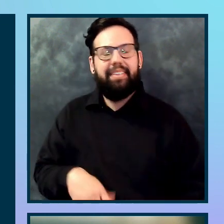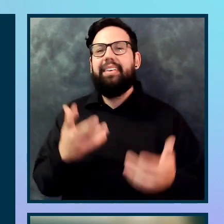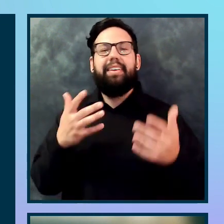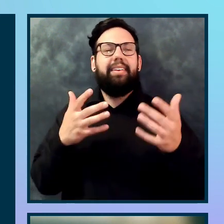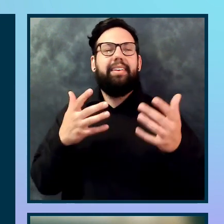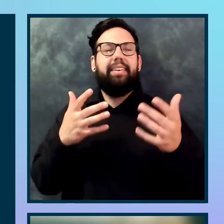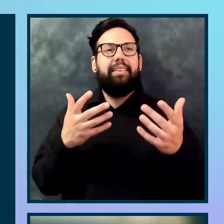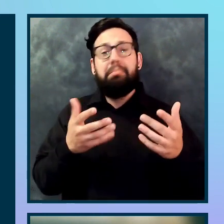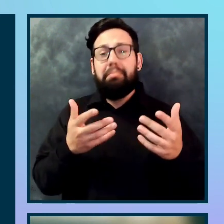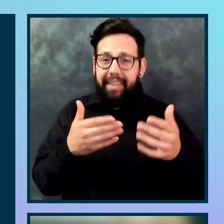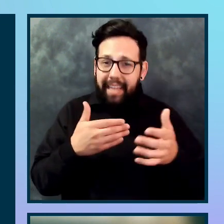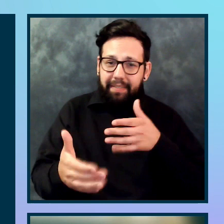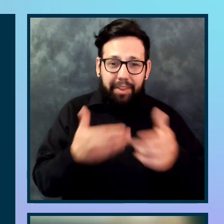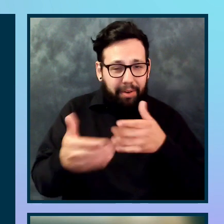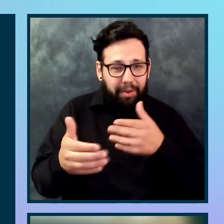becoming stable,